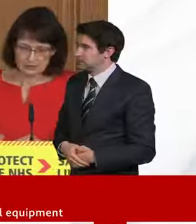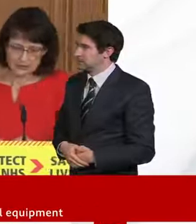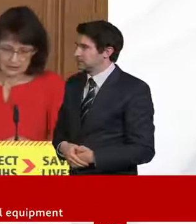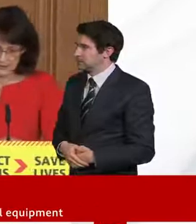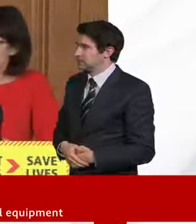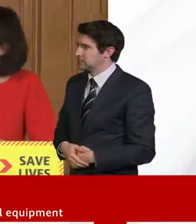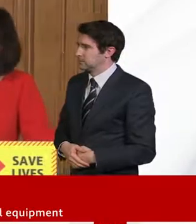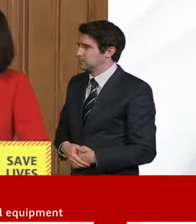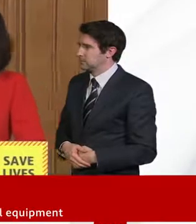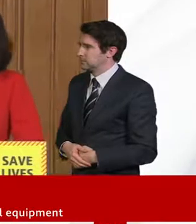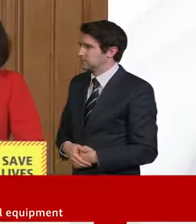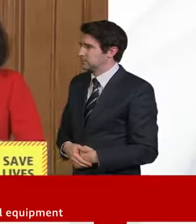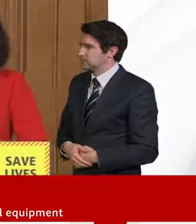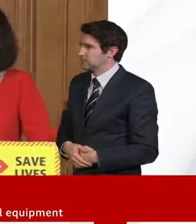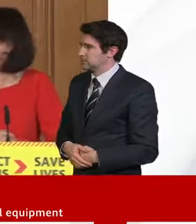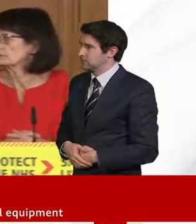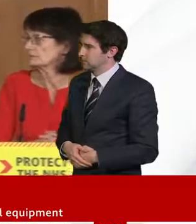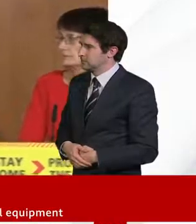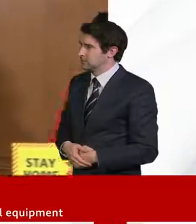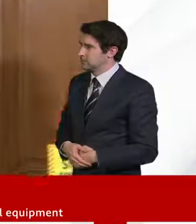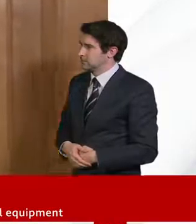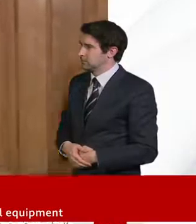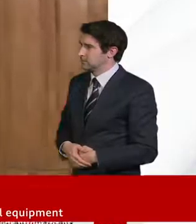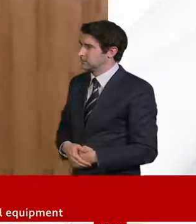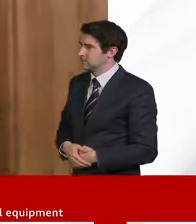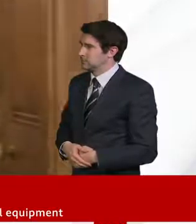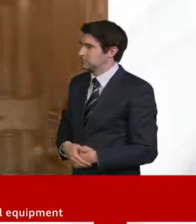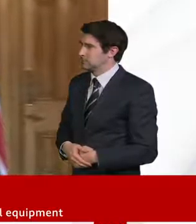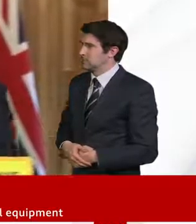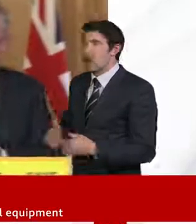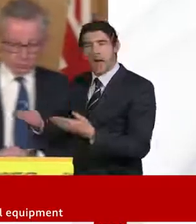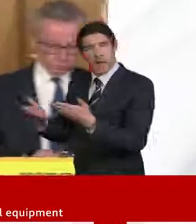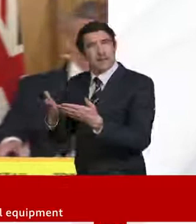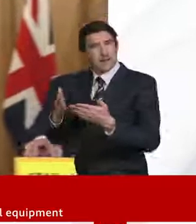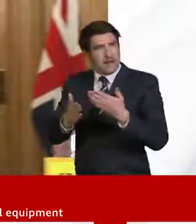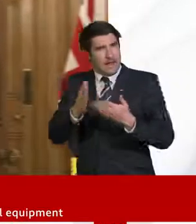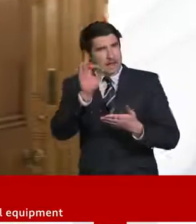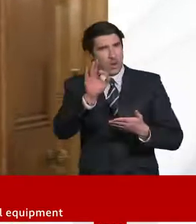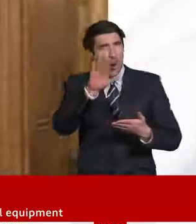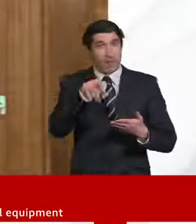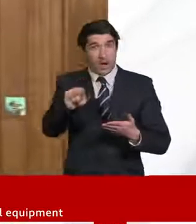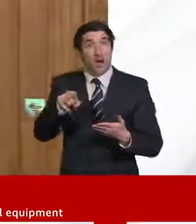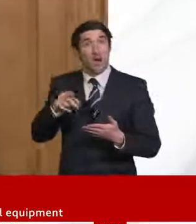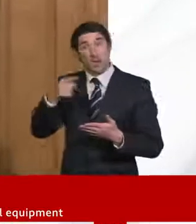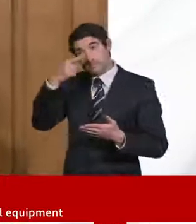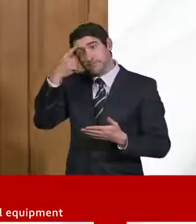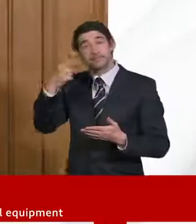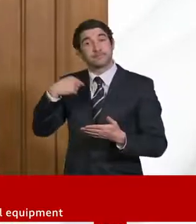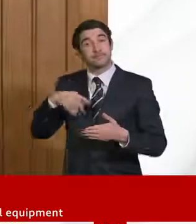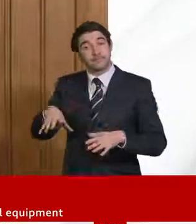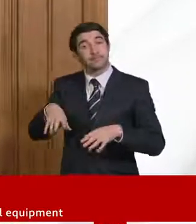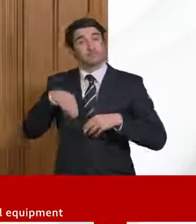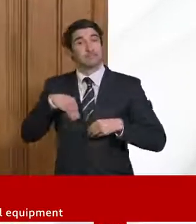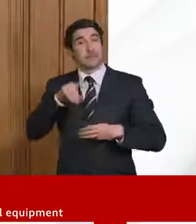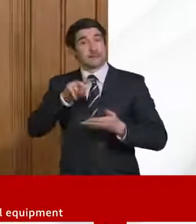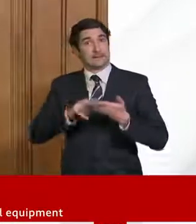about... or Steve? Yes. End-of-life care is obviously incredibly important. And I think one of the aims that we